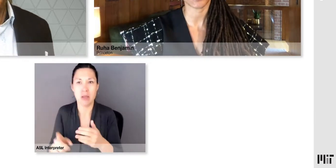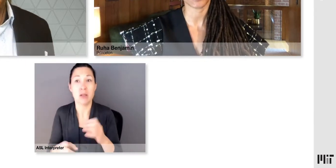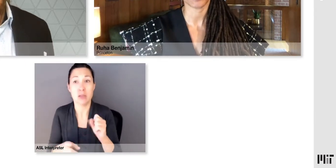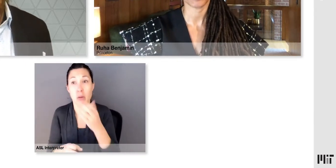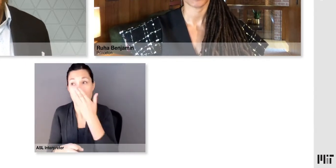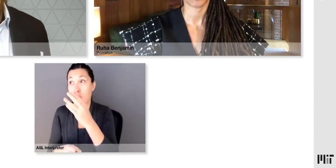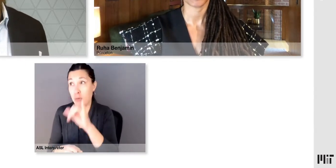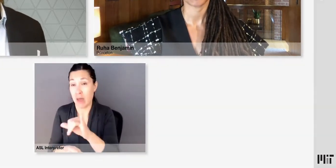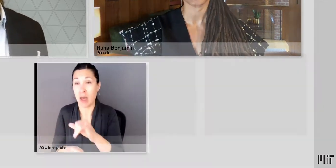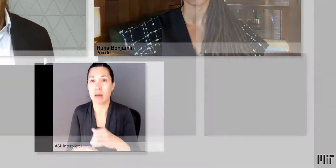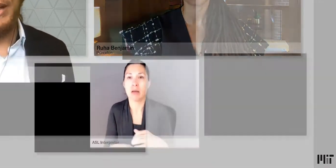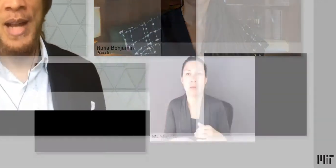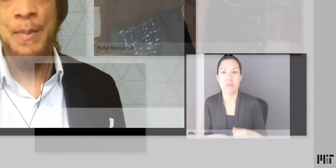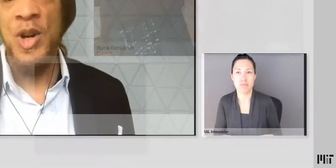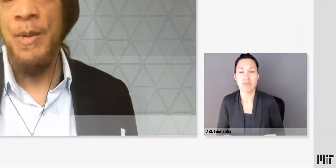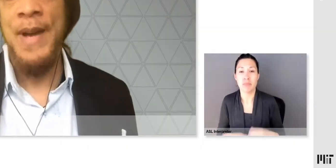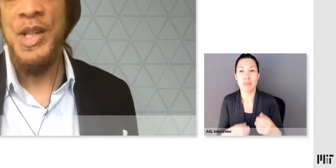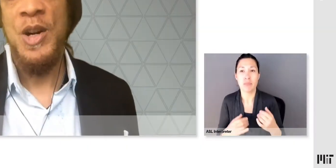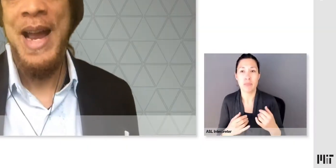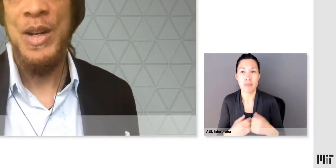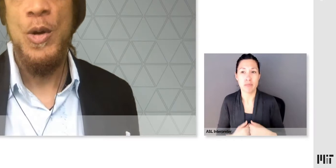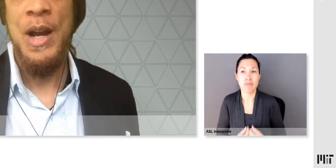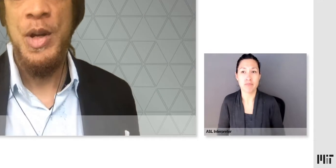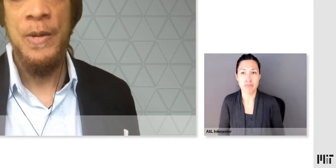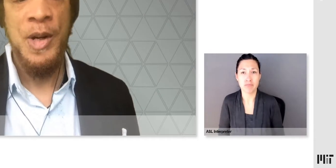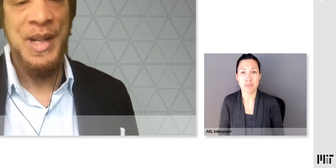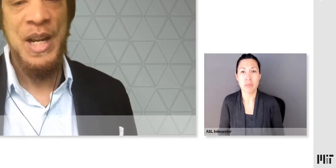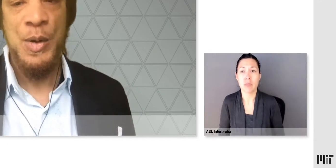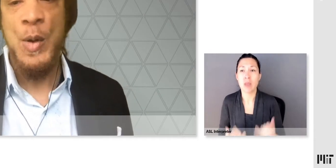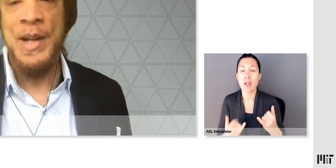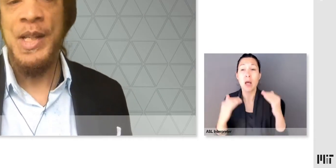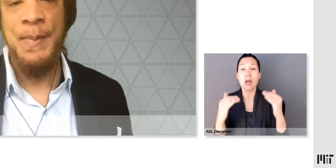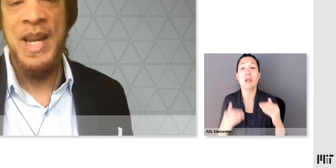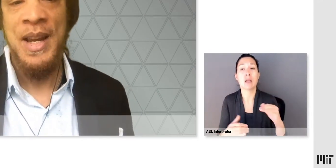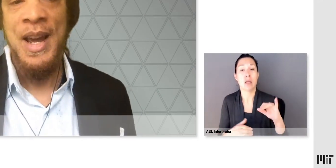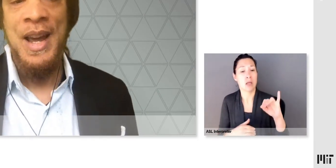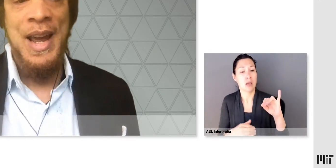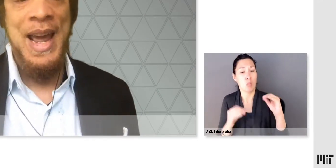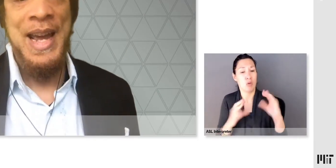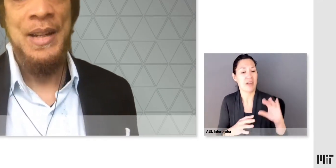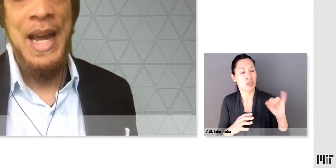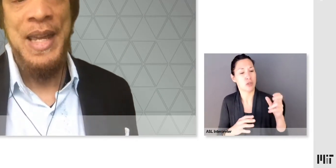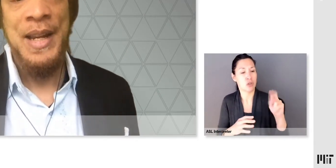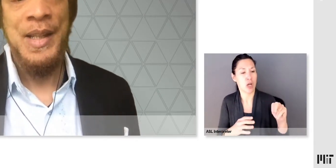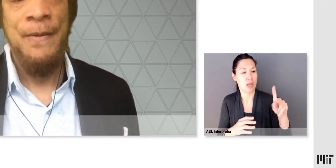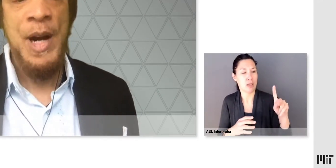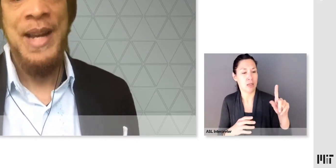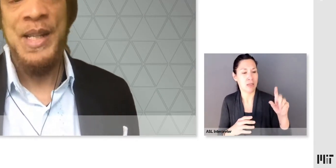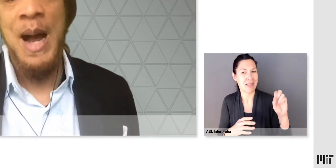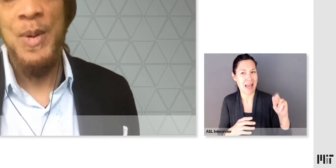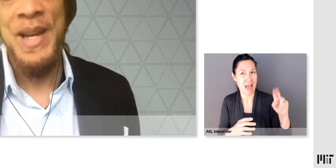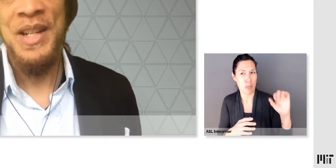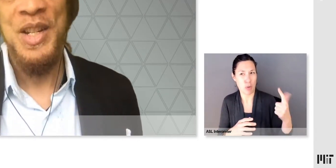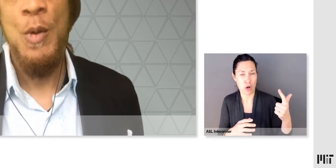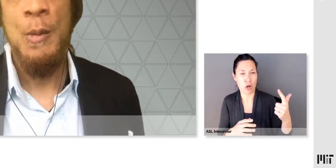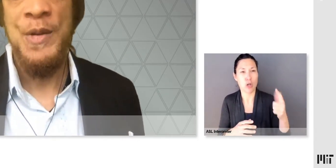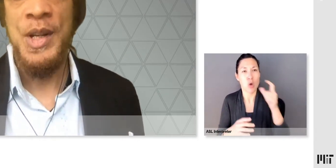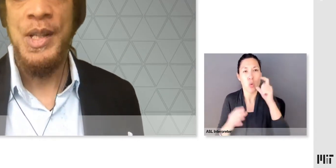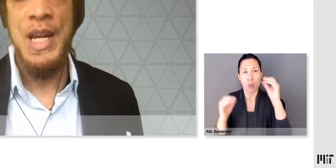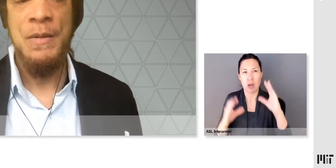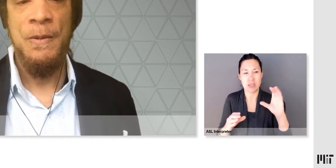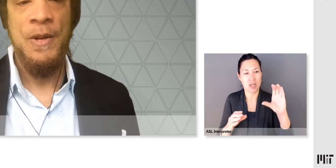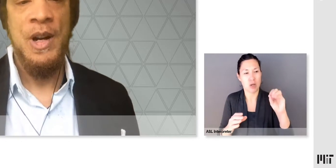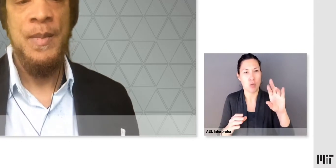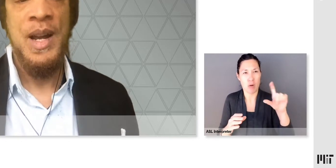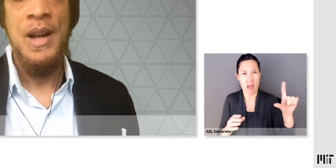so next up, we have John Kleinberg, professor at Cornell University, who's going to speak. And I think it's a very nice compliment to what we've